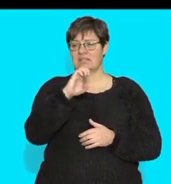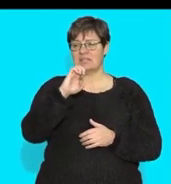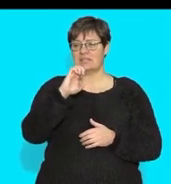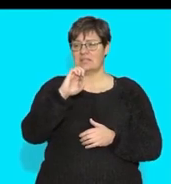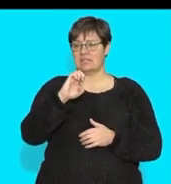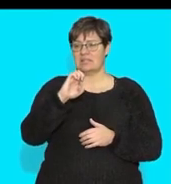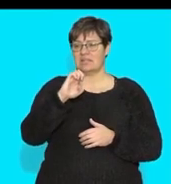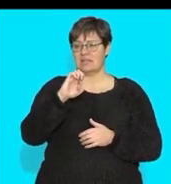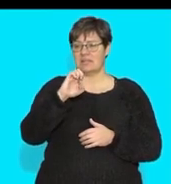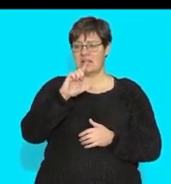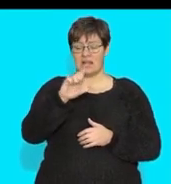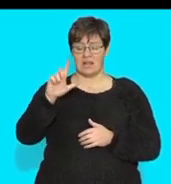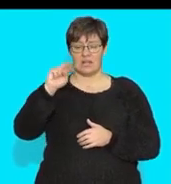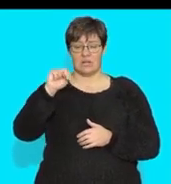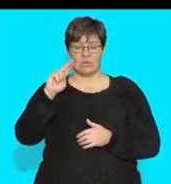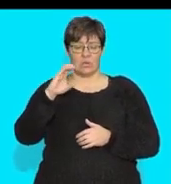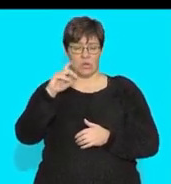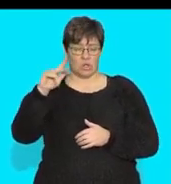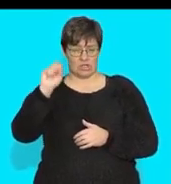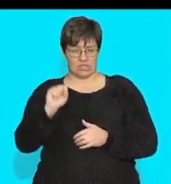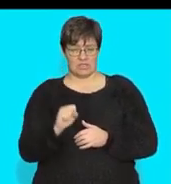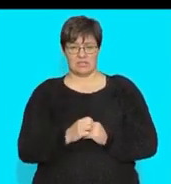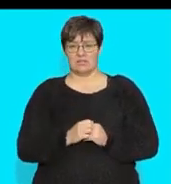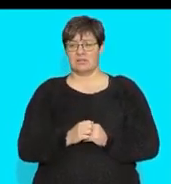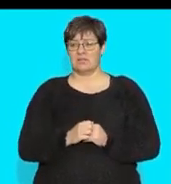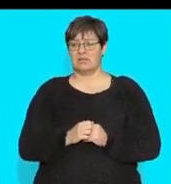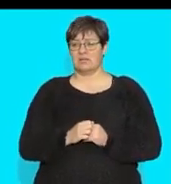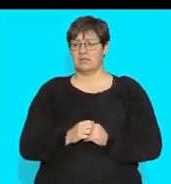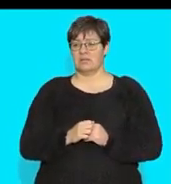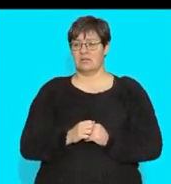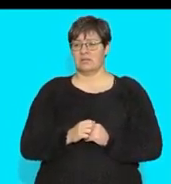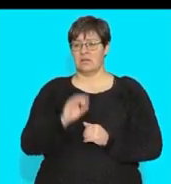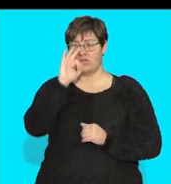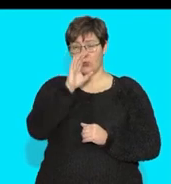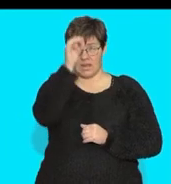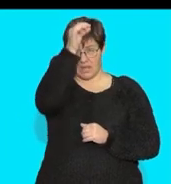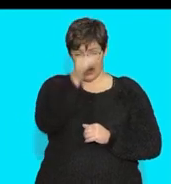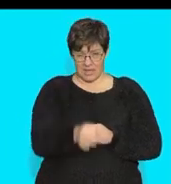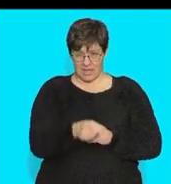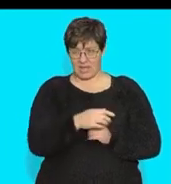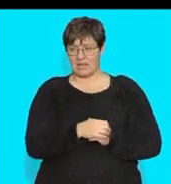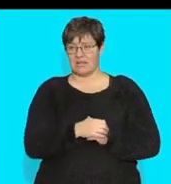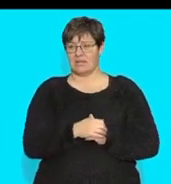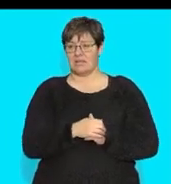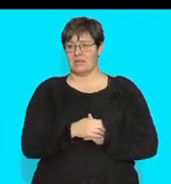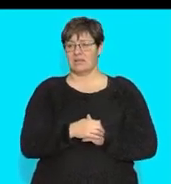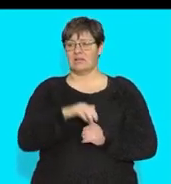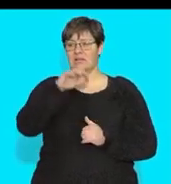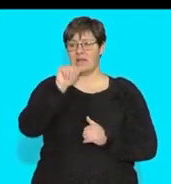nucleus. 3 is pointing to this over here, which is the